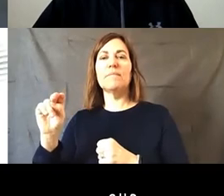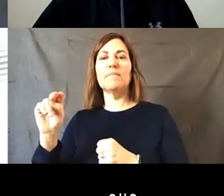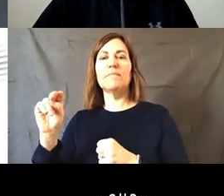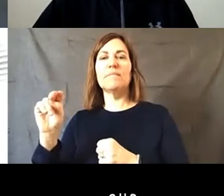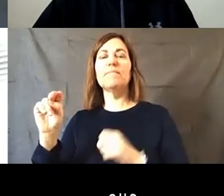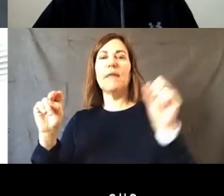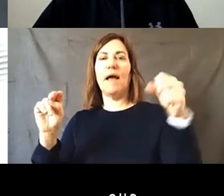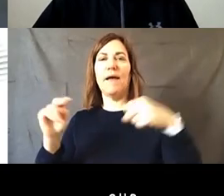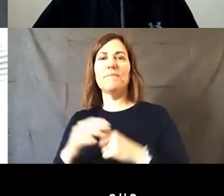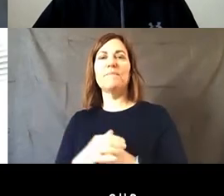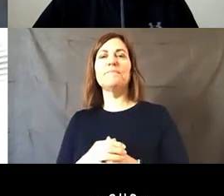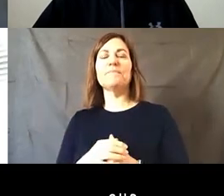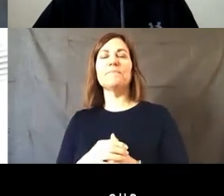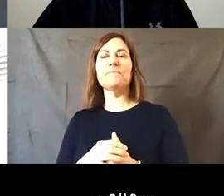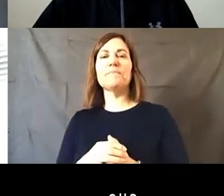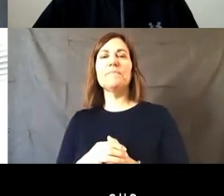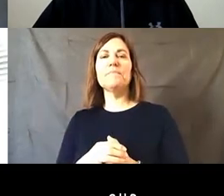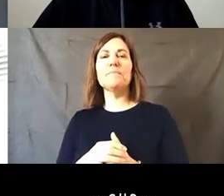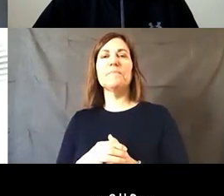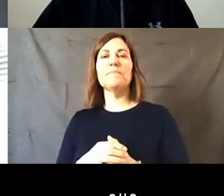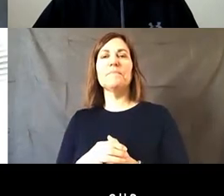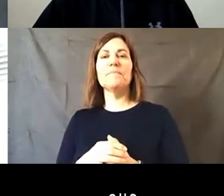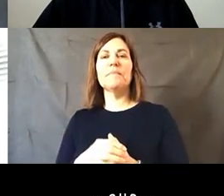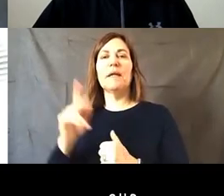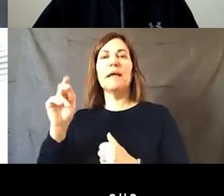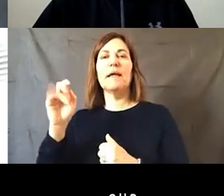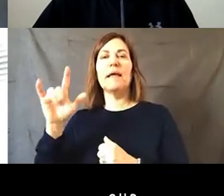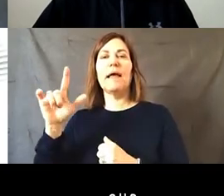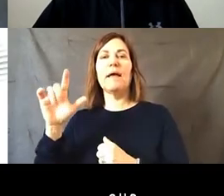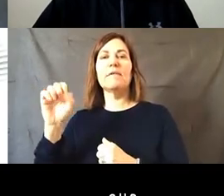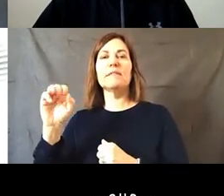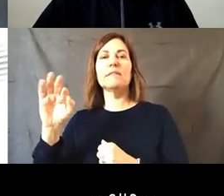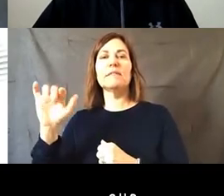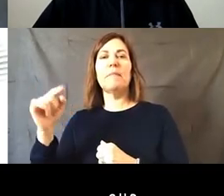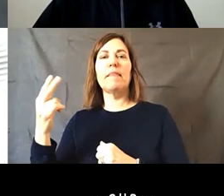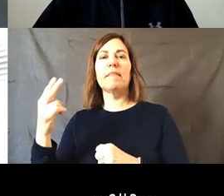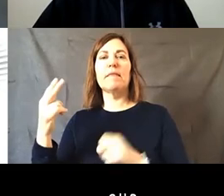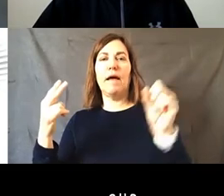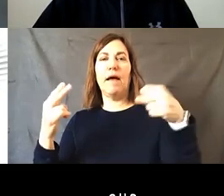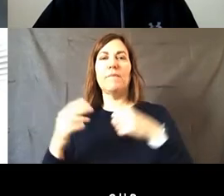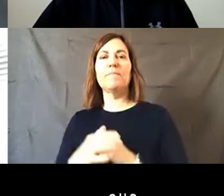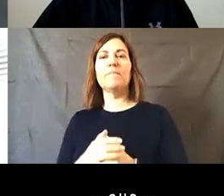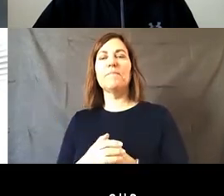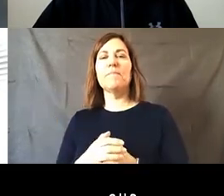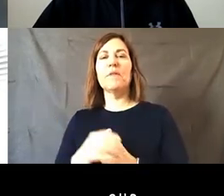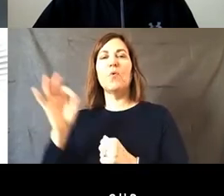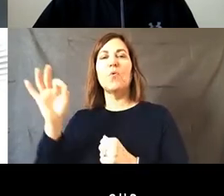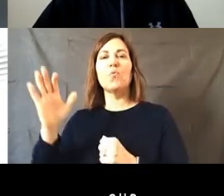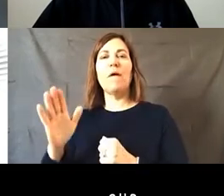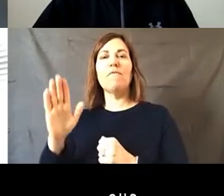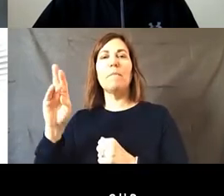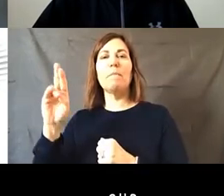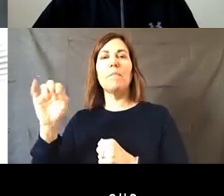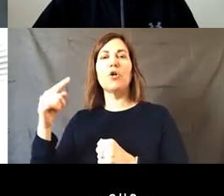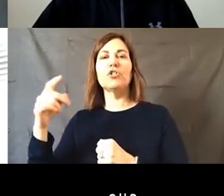Aye. Mrs. Kell Smith. Aye. Reverend Burgess, Chair.